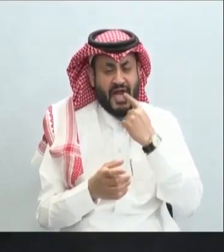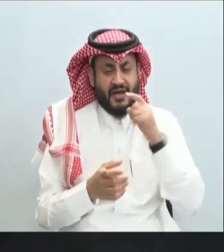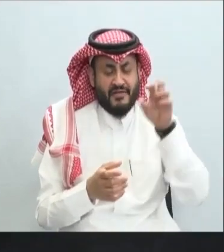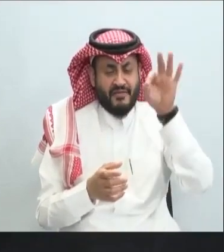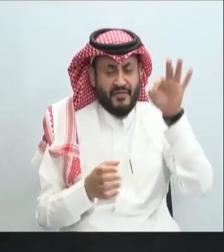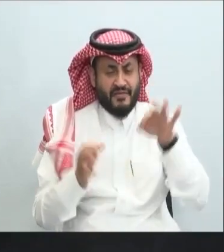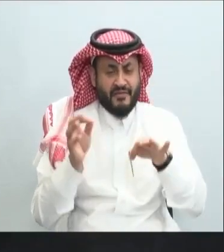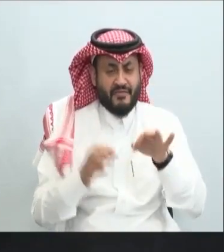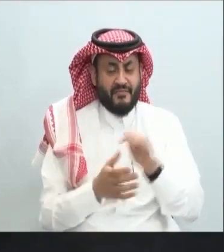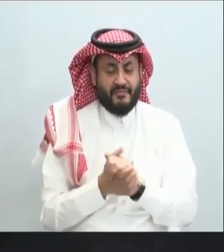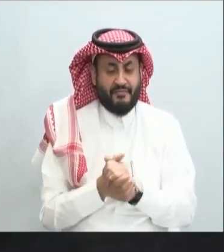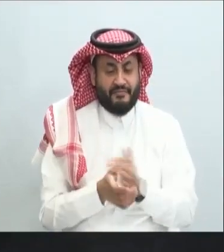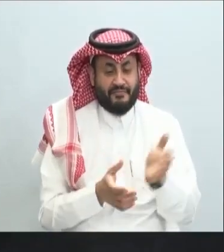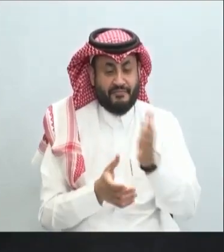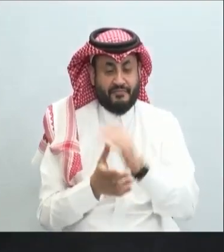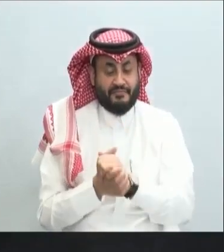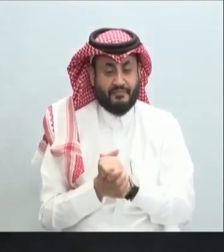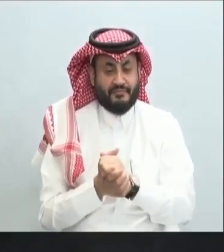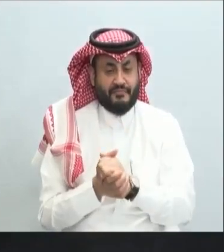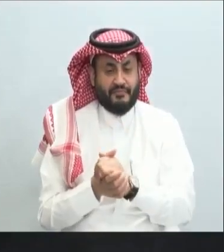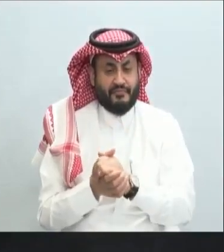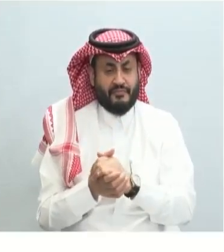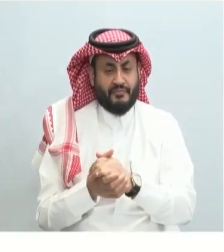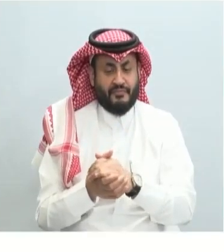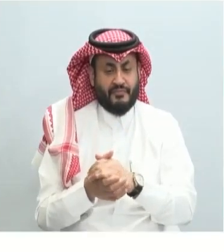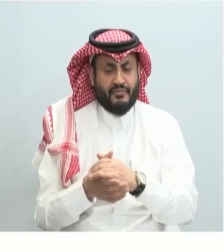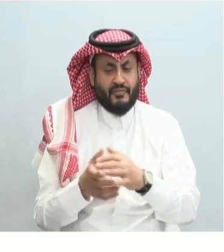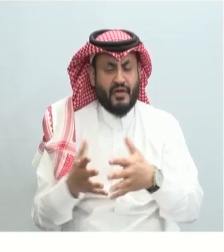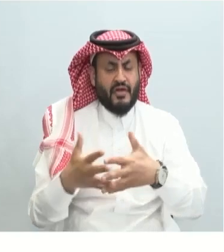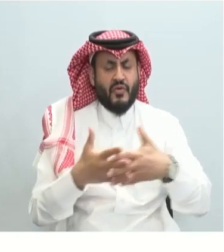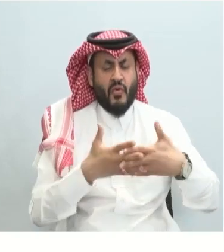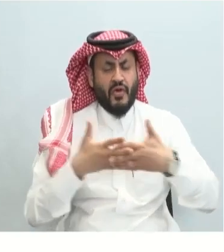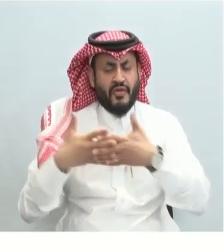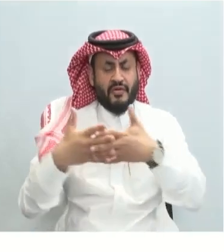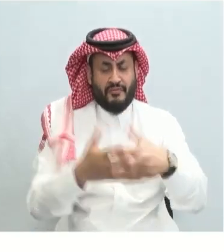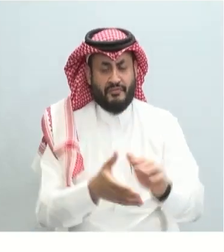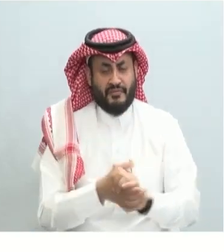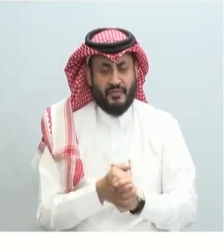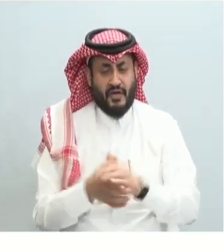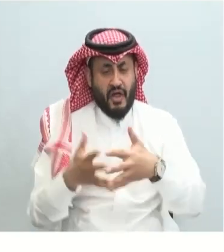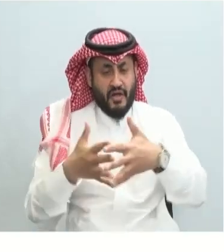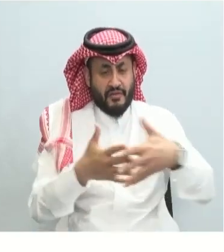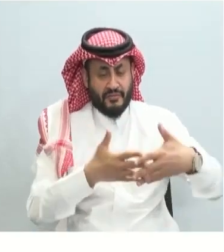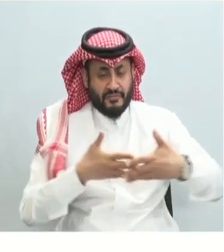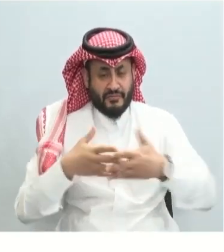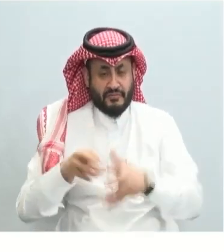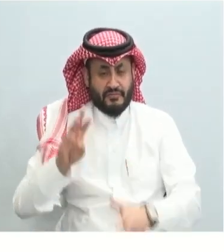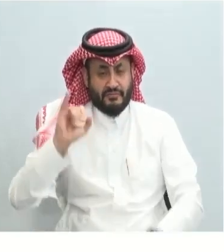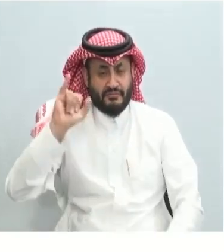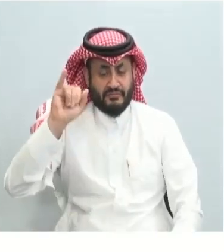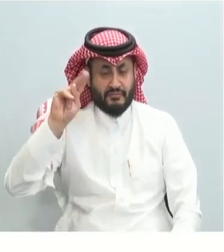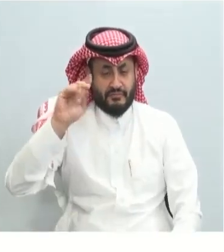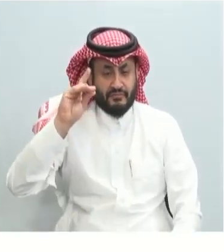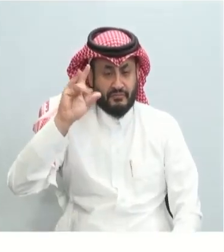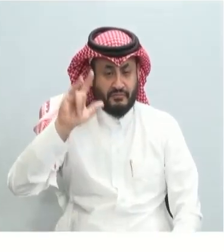the sky. And number five, it's windy today. It's